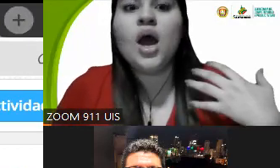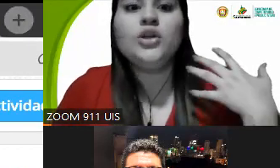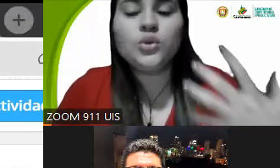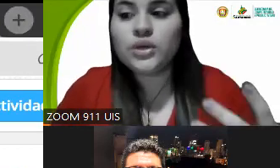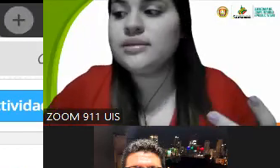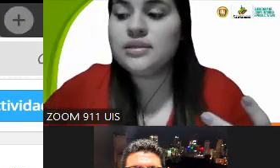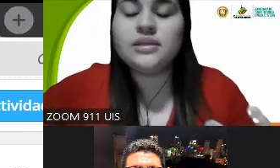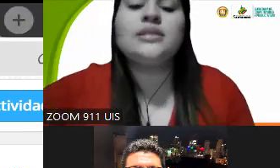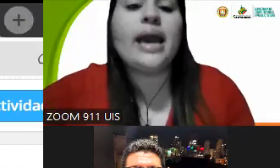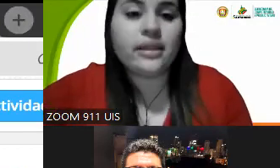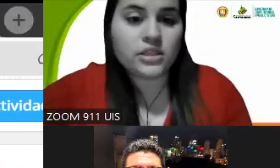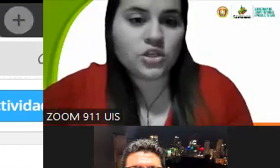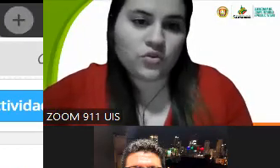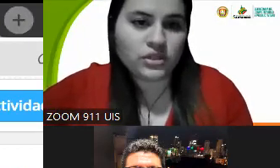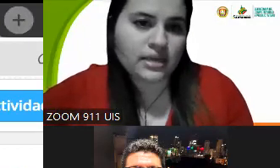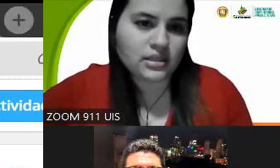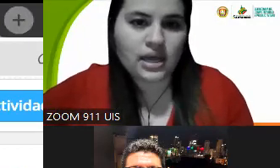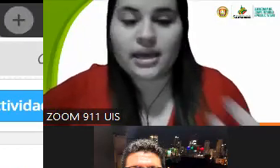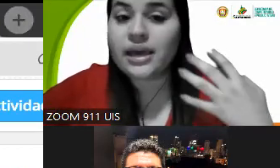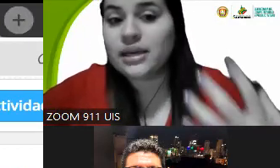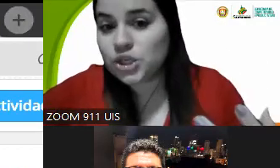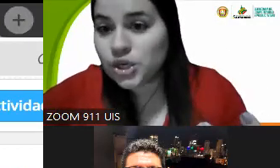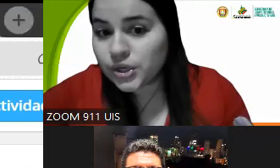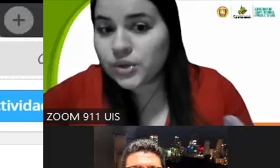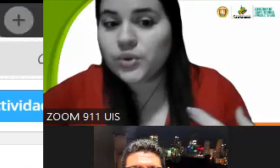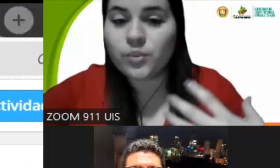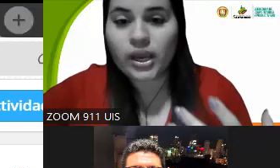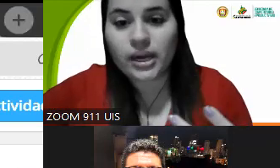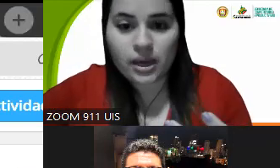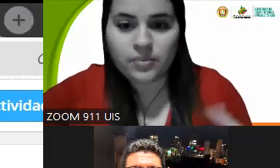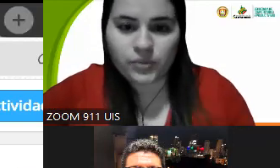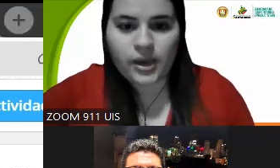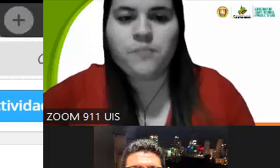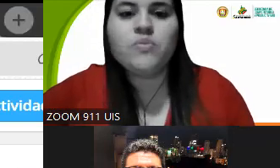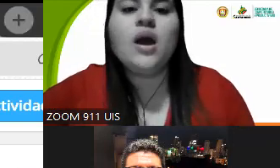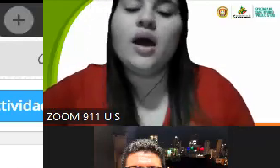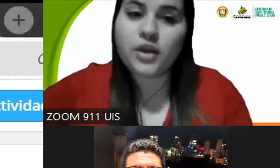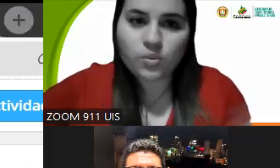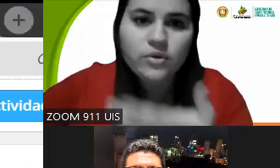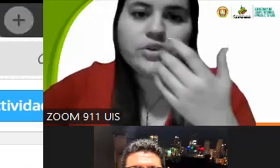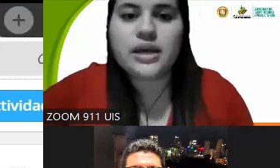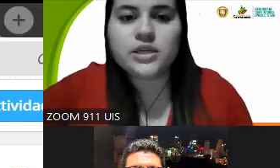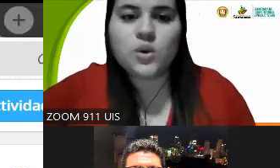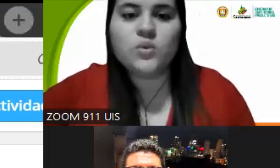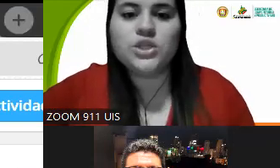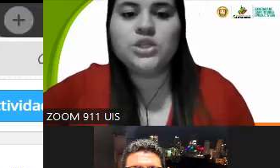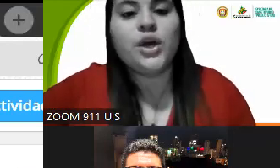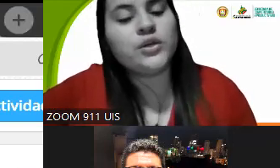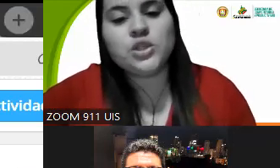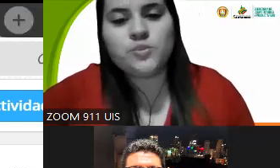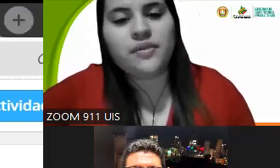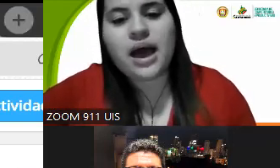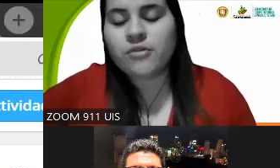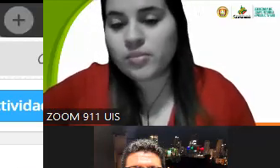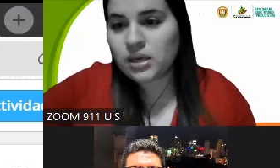So you can say this useful sentence like, I can't hear you, you're breaking up. Okay, and then you move to the next one, which is,